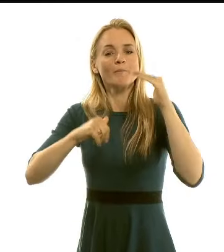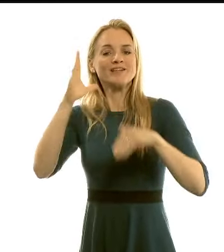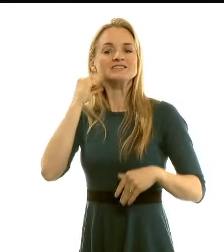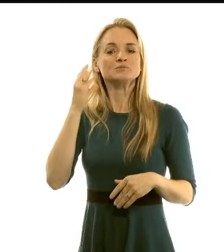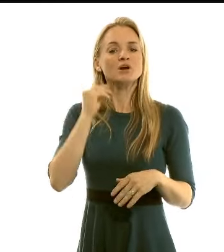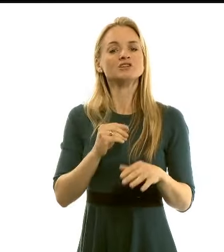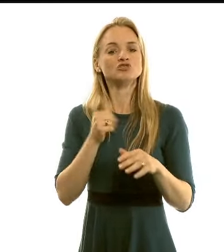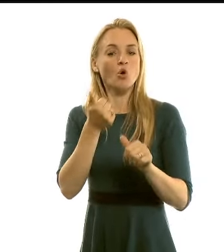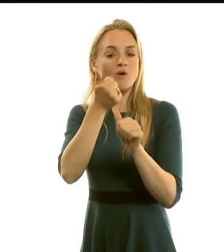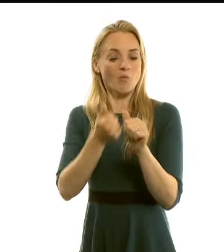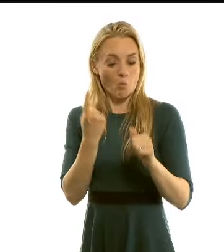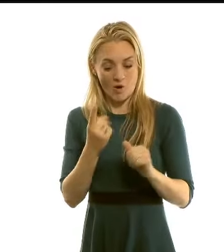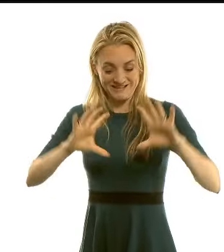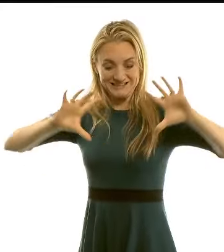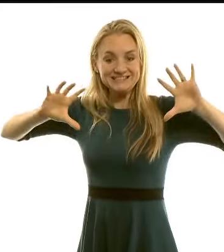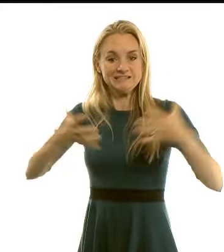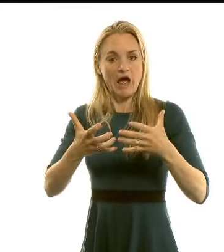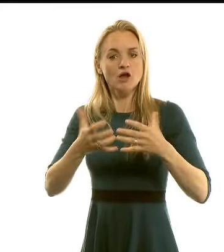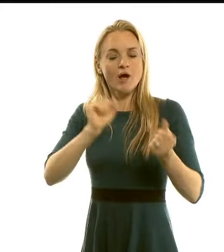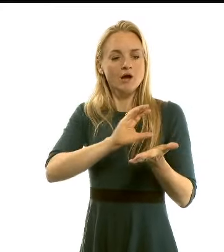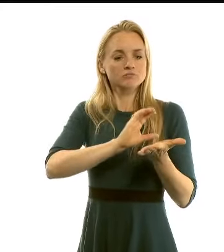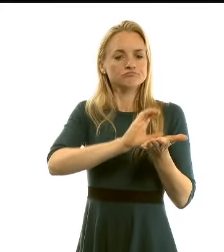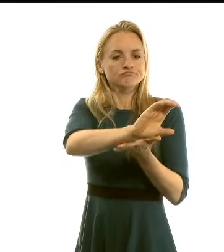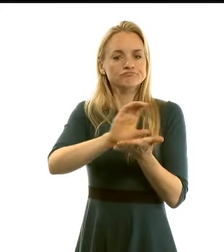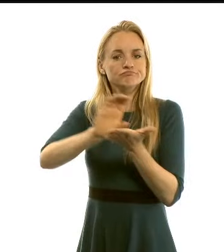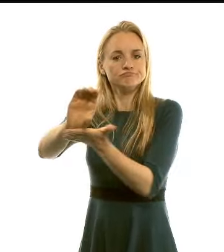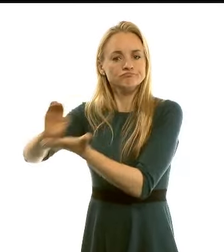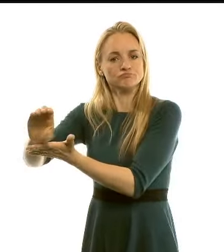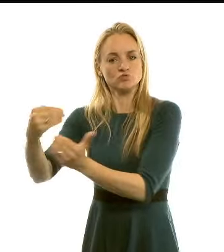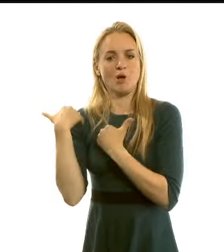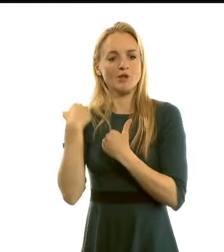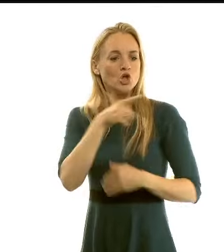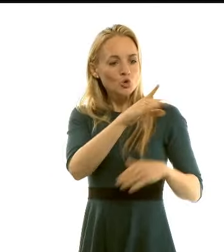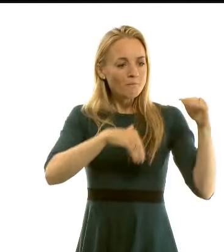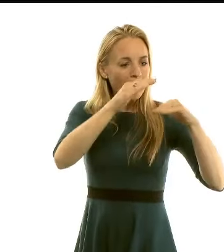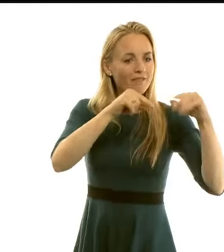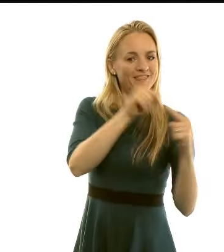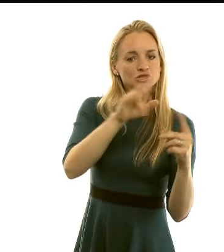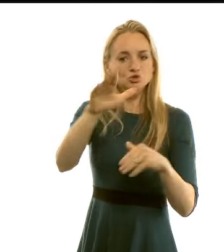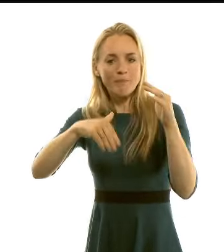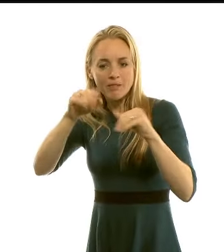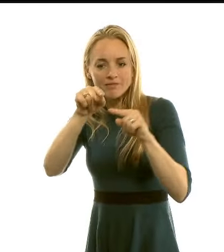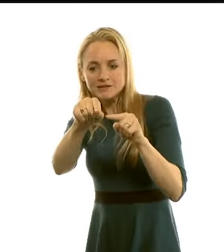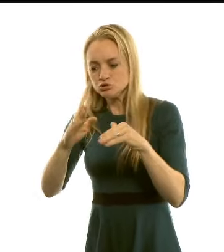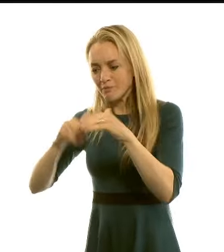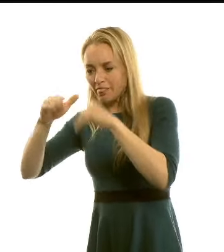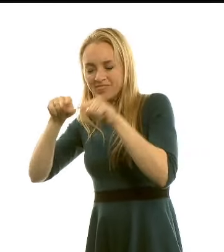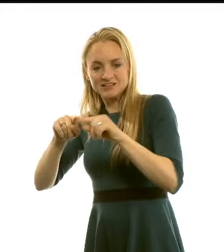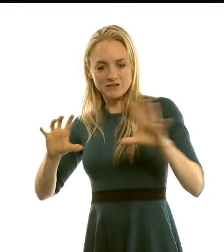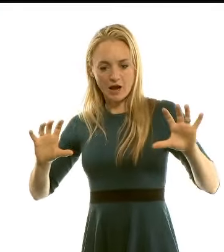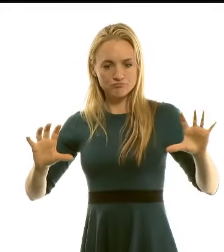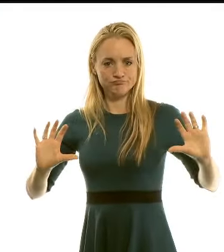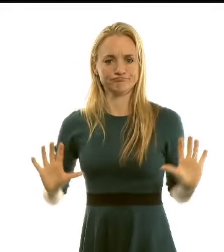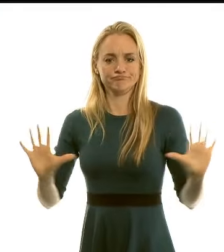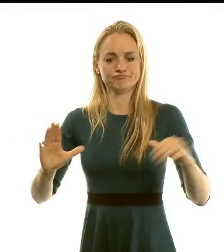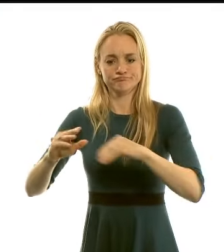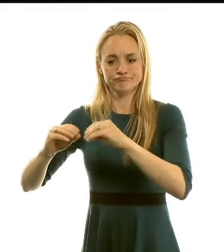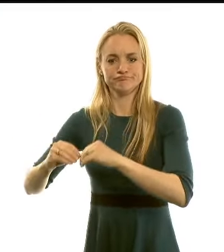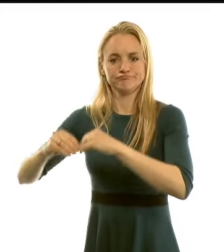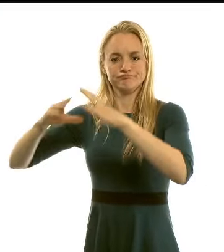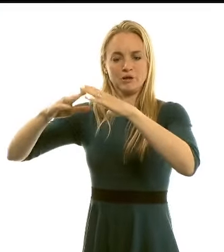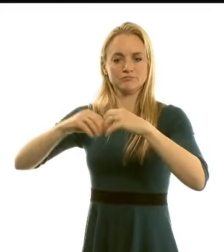and sets together. Now, with the Build Together feature, you could recruit a dream team of friends and family members or some sort